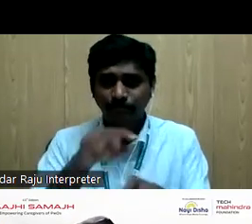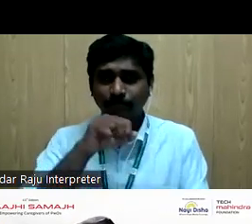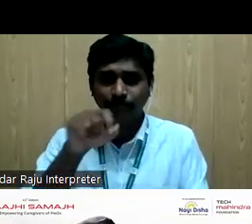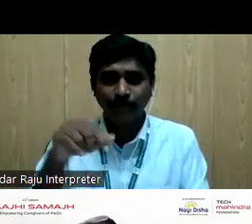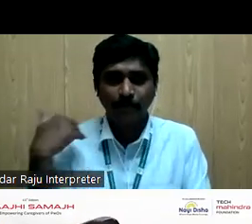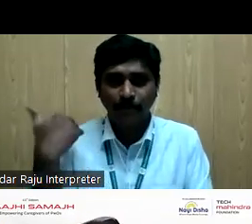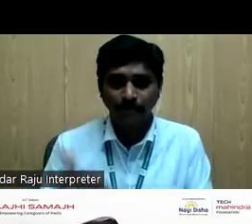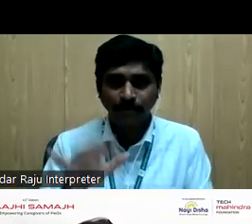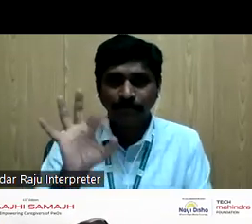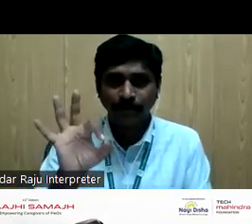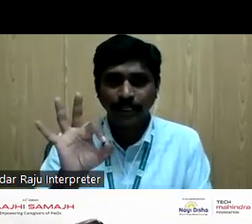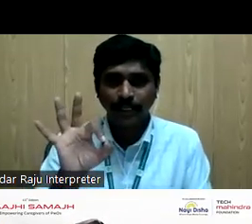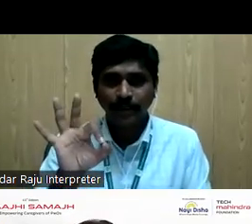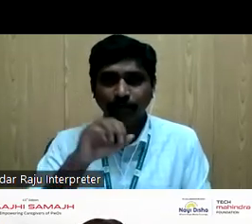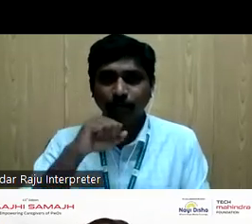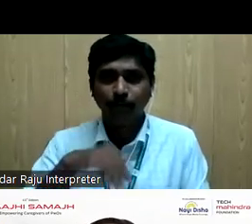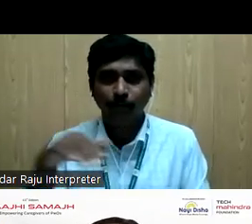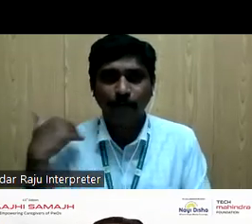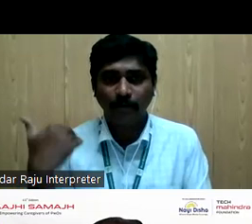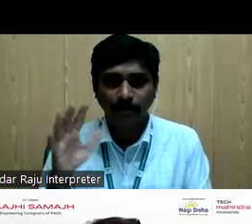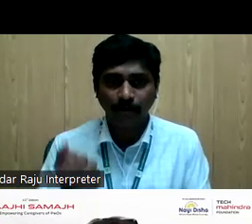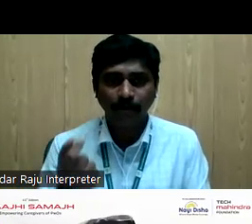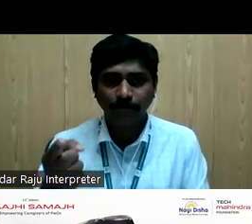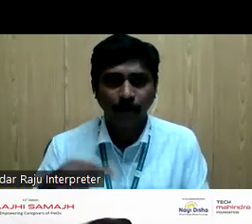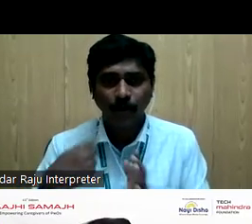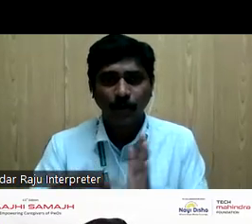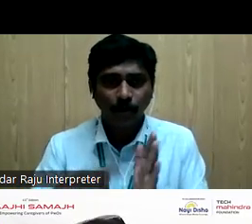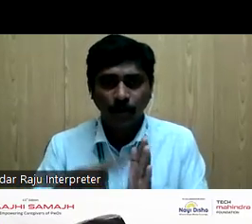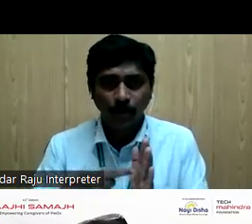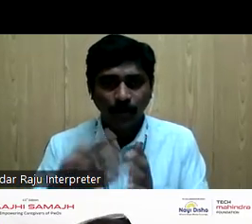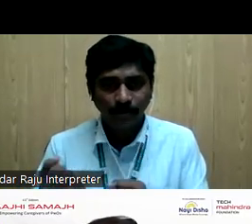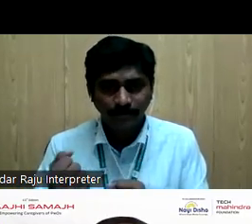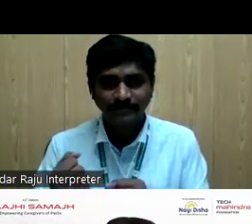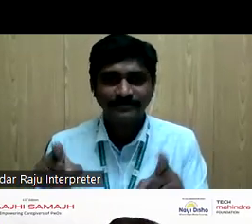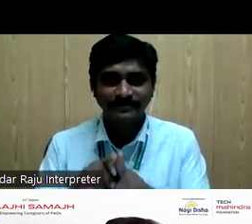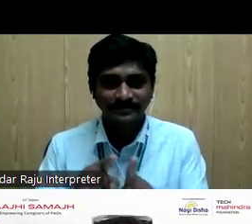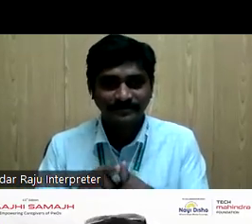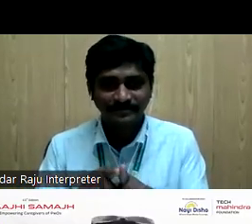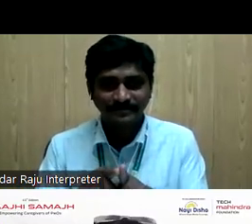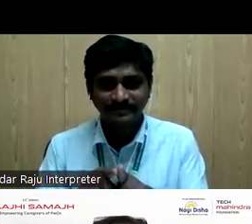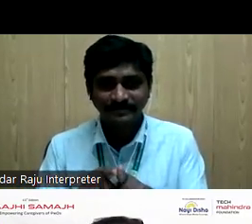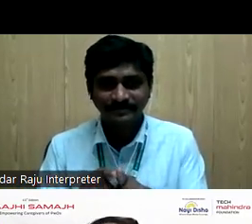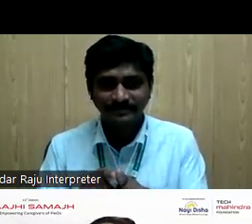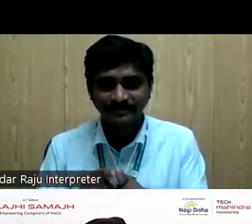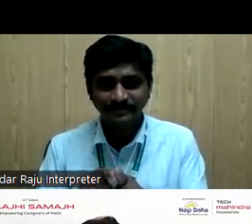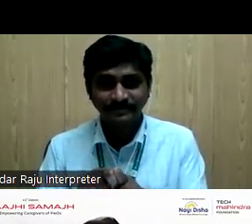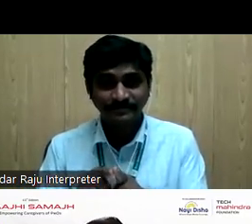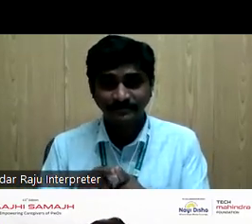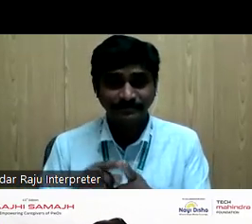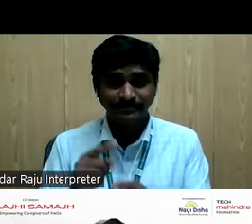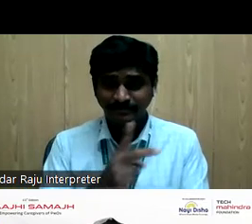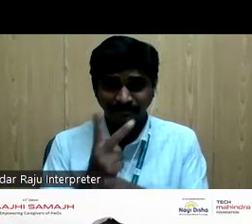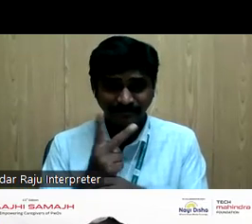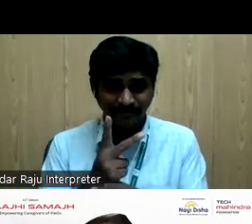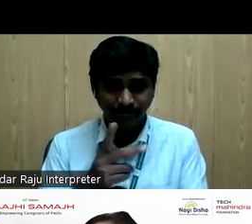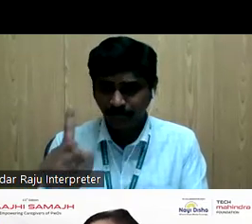syndrome. My role has evolved from being a playmate to a companion to a partial caregiver and now